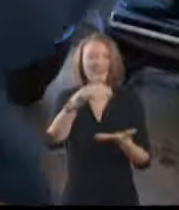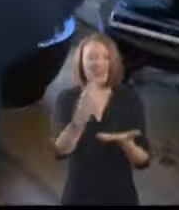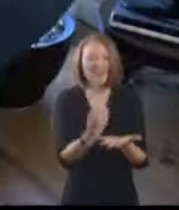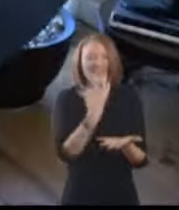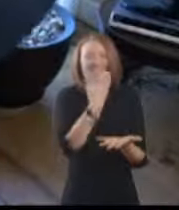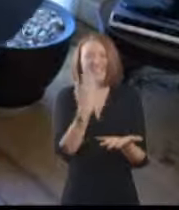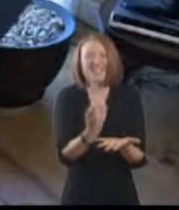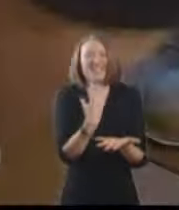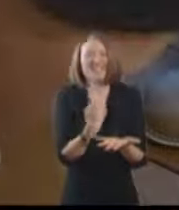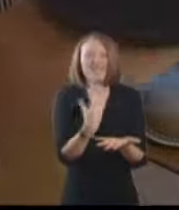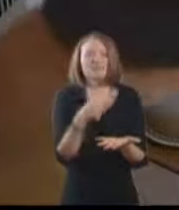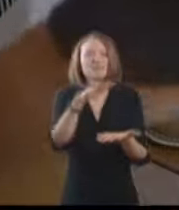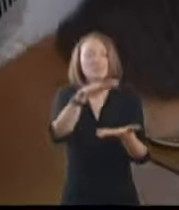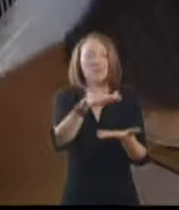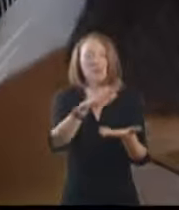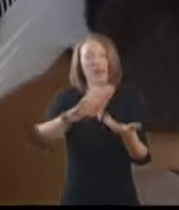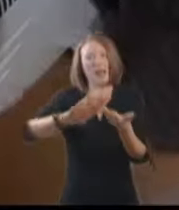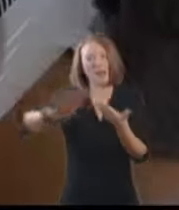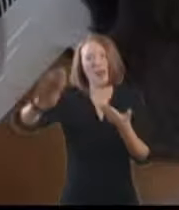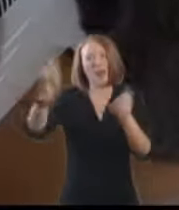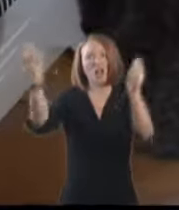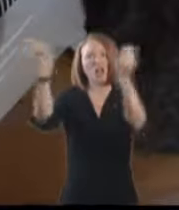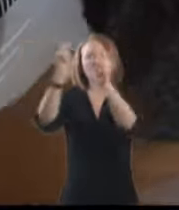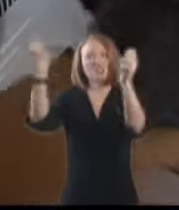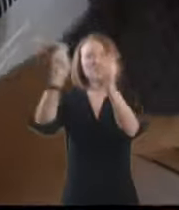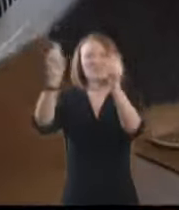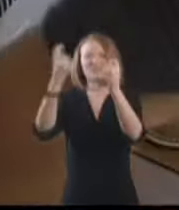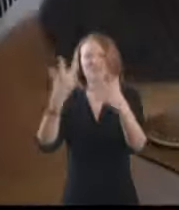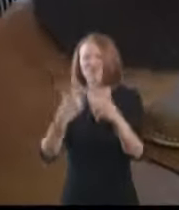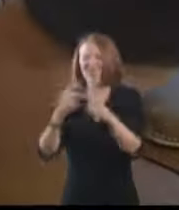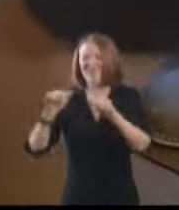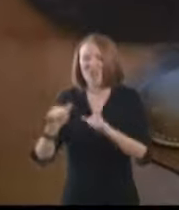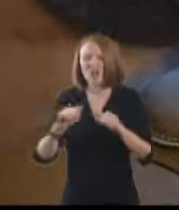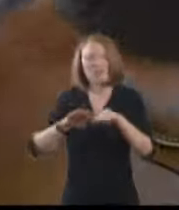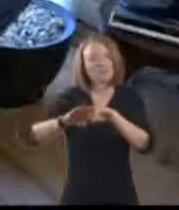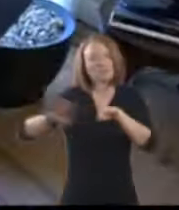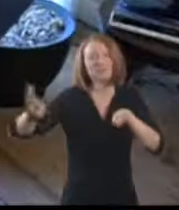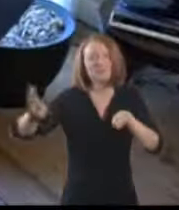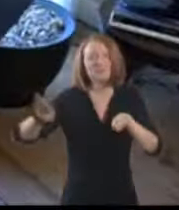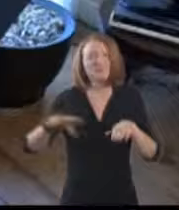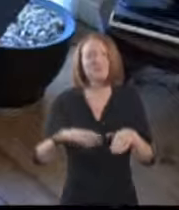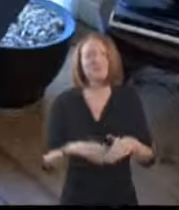Keep portable heaters away from curtains and other furniture.